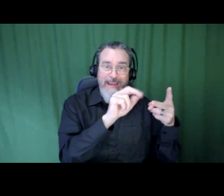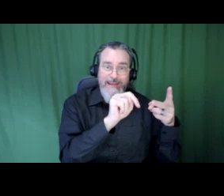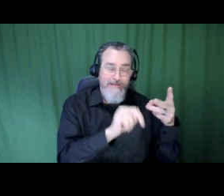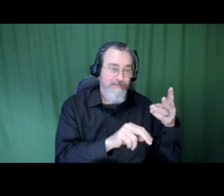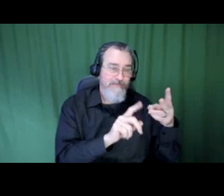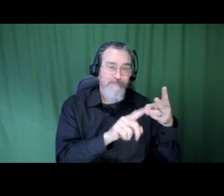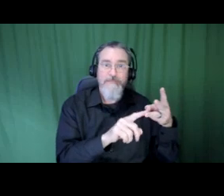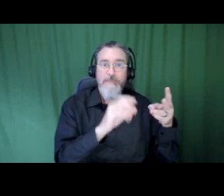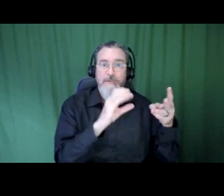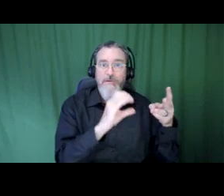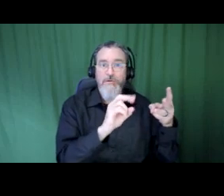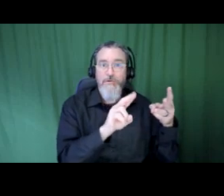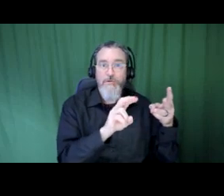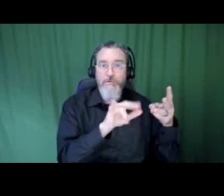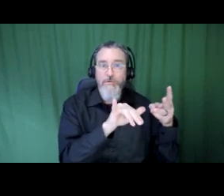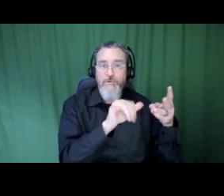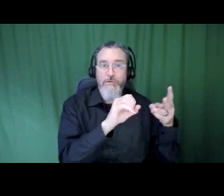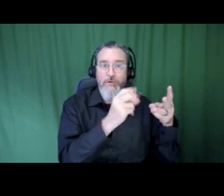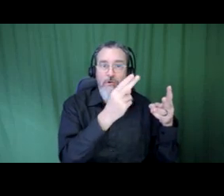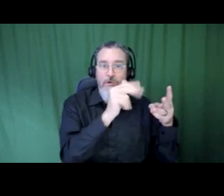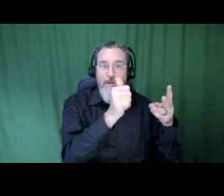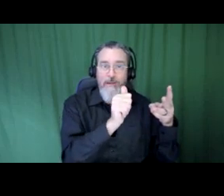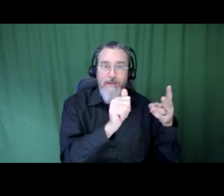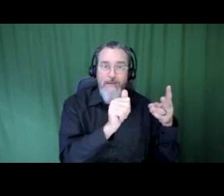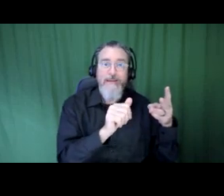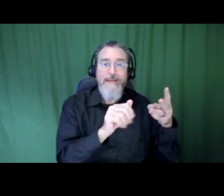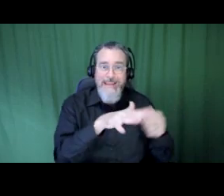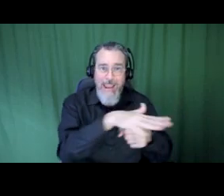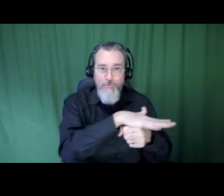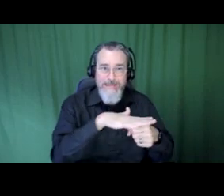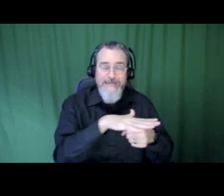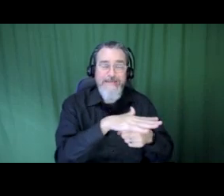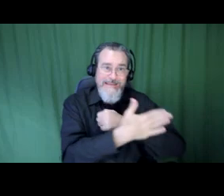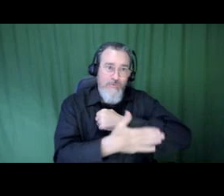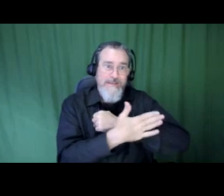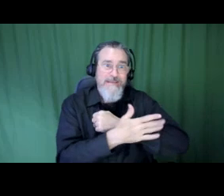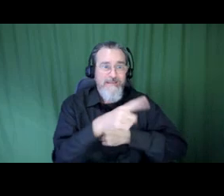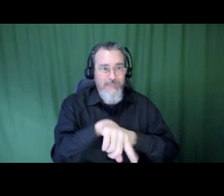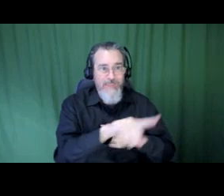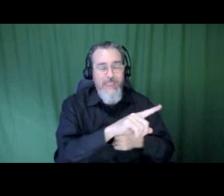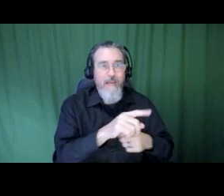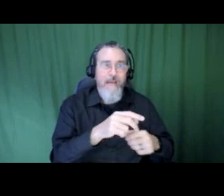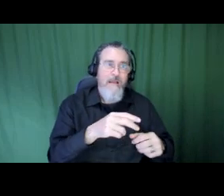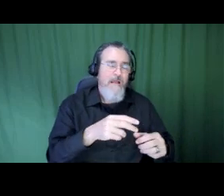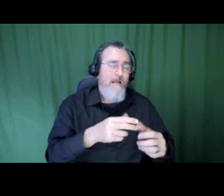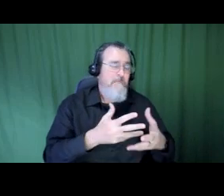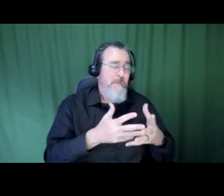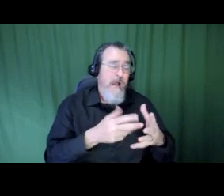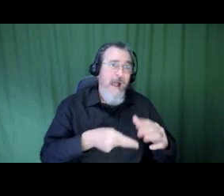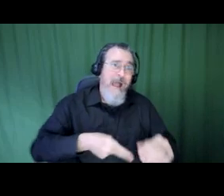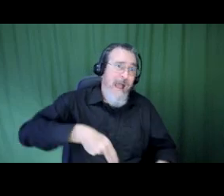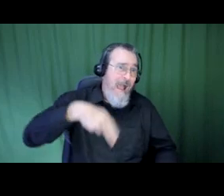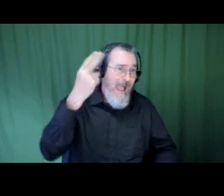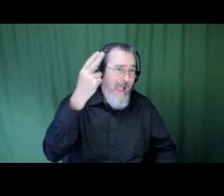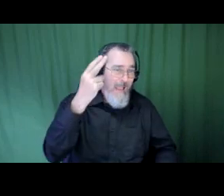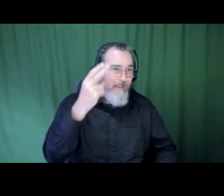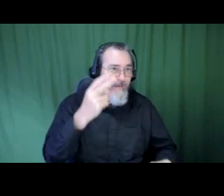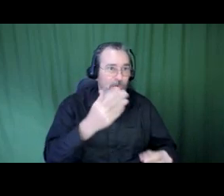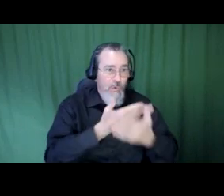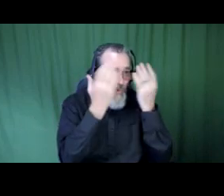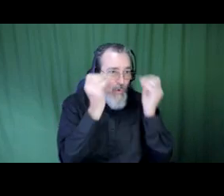Ohio that are under distress with high unemployment rates and per capita income lower than 80% of